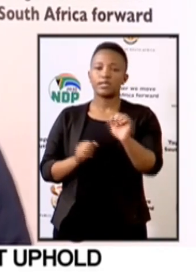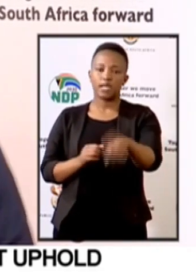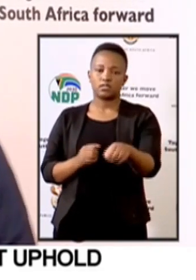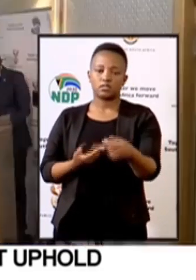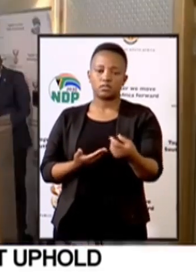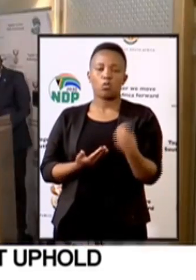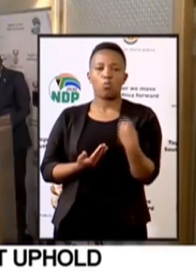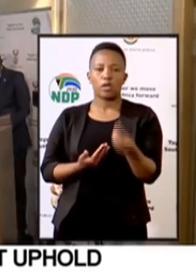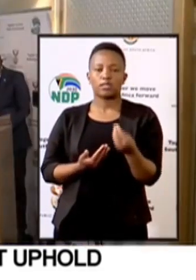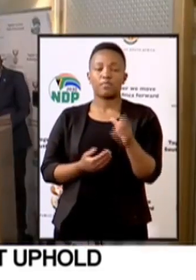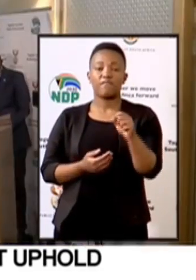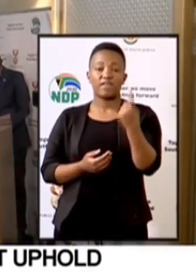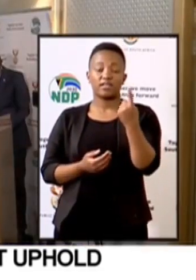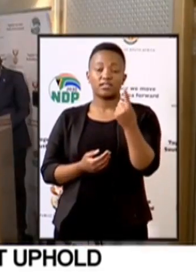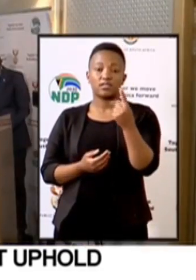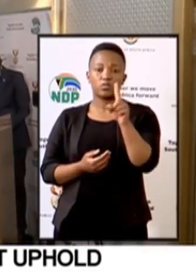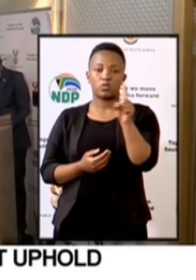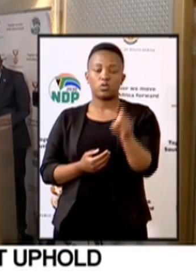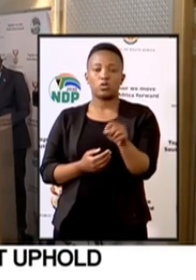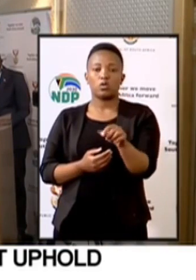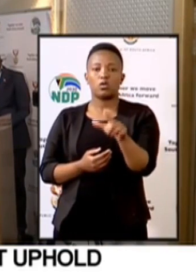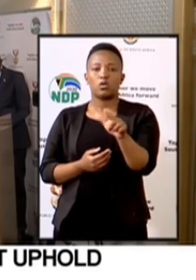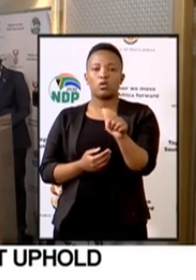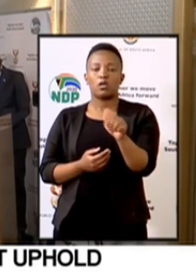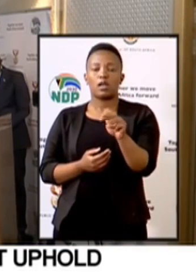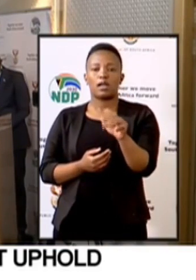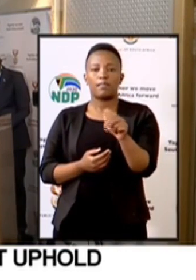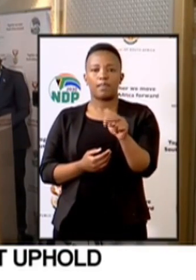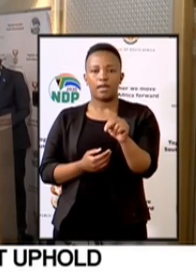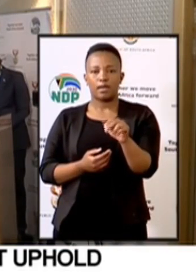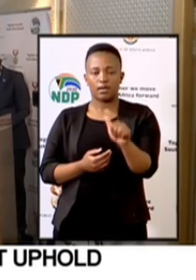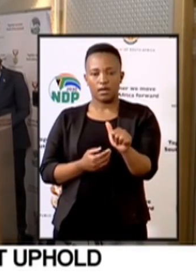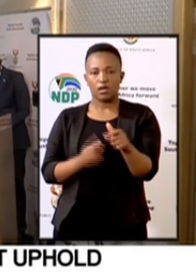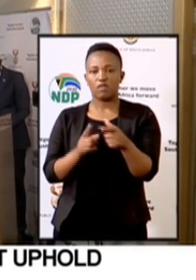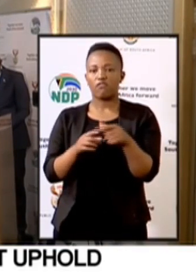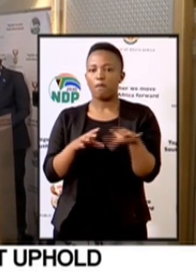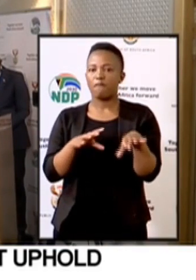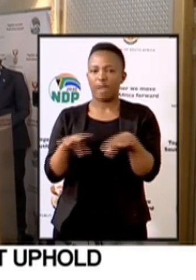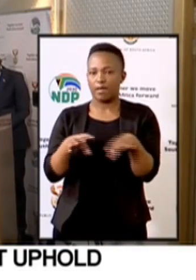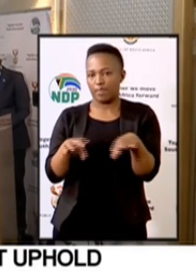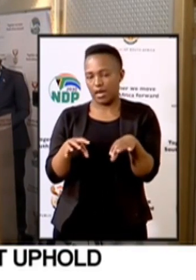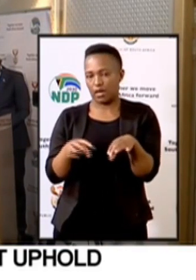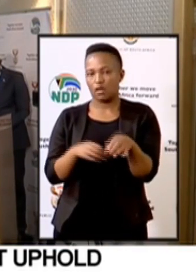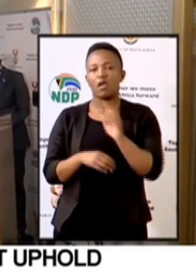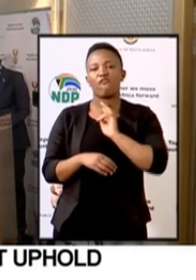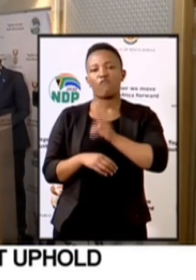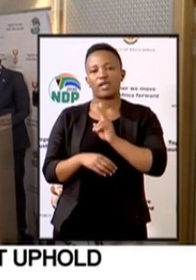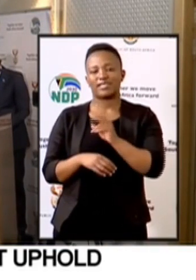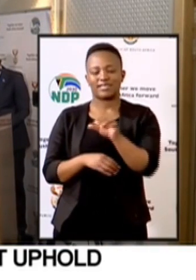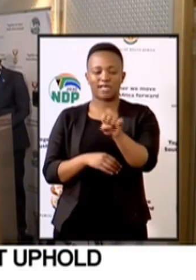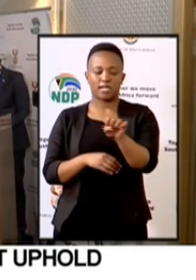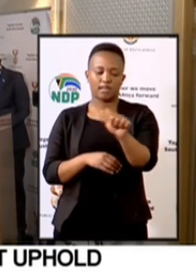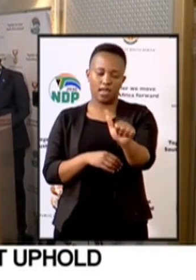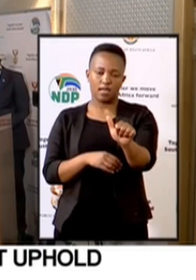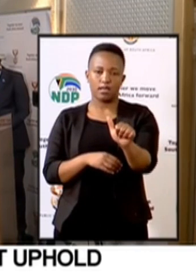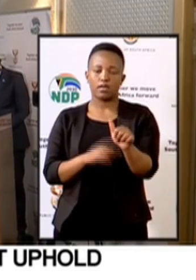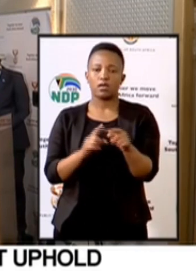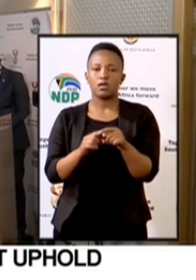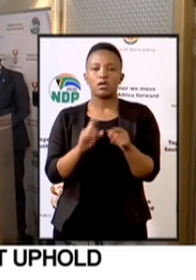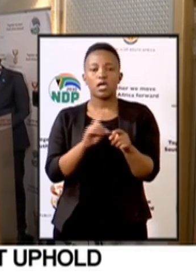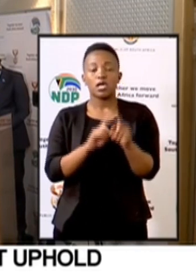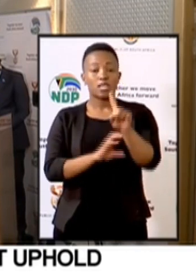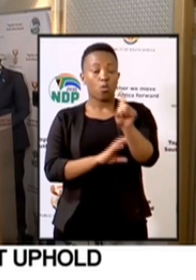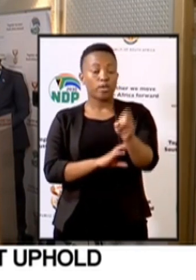have a question. The first question is from Labengwa Rusani from Vibrant Voices SA. And the question is